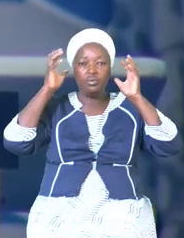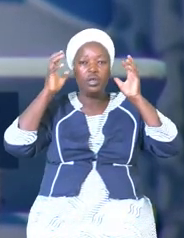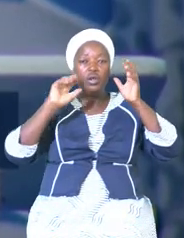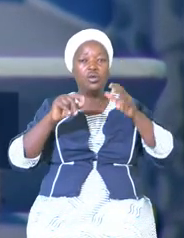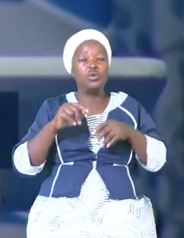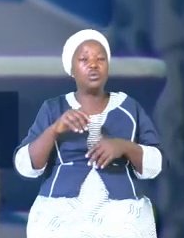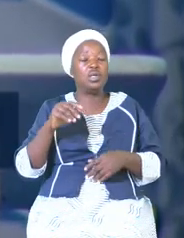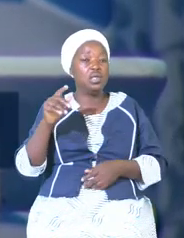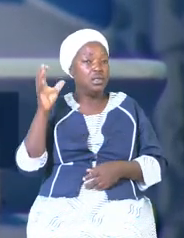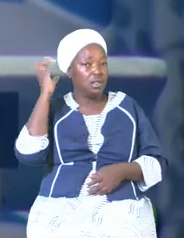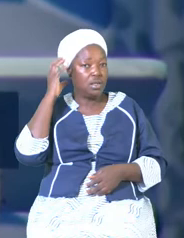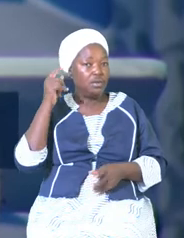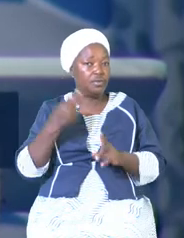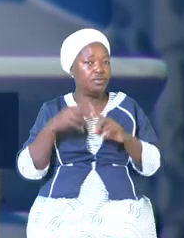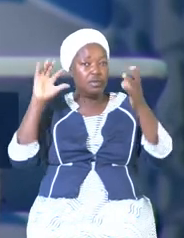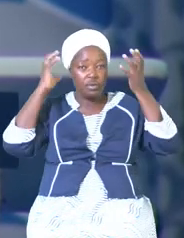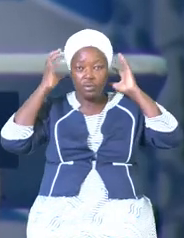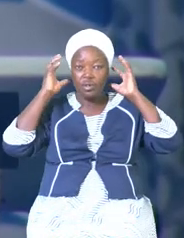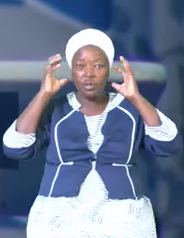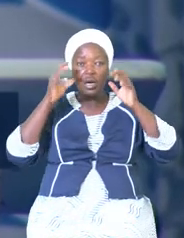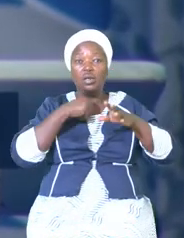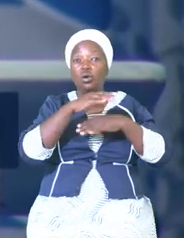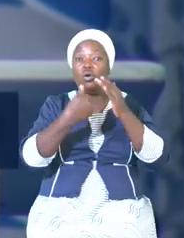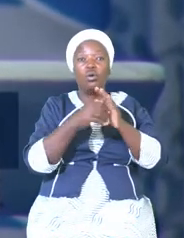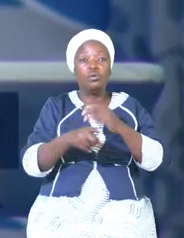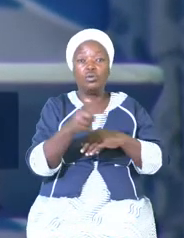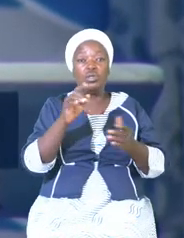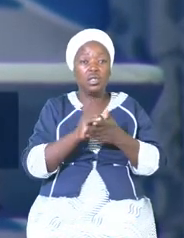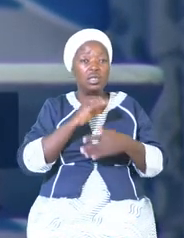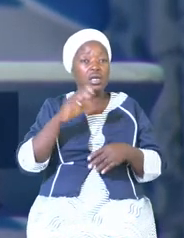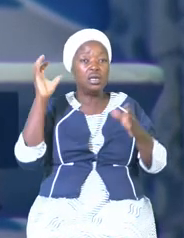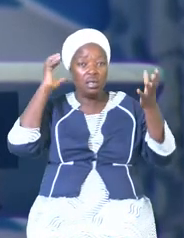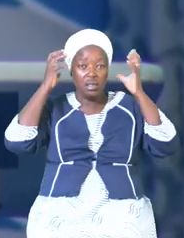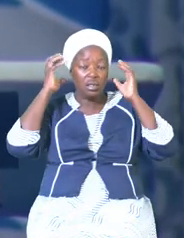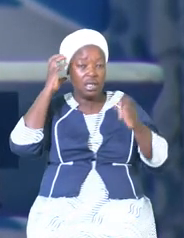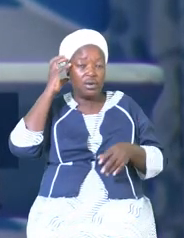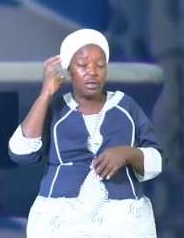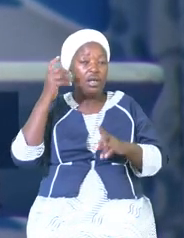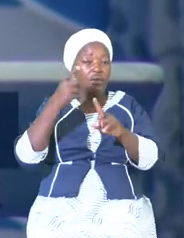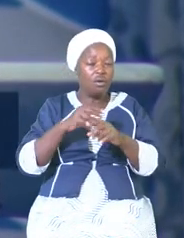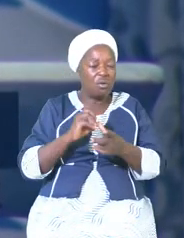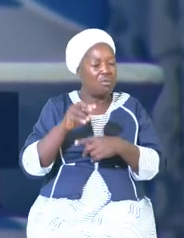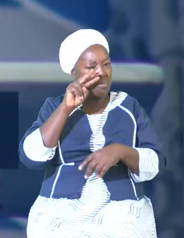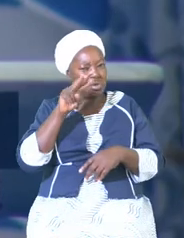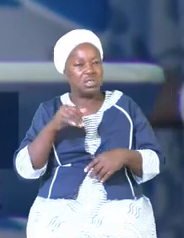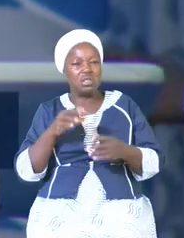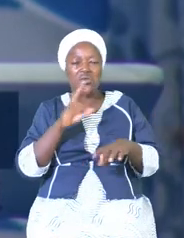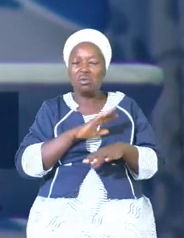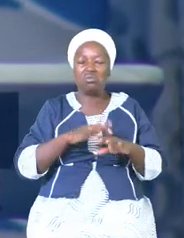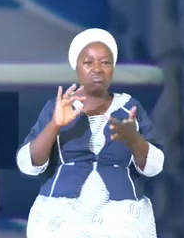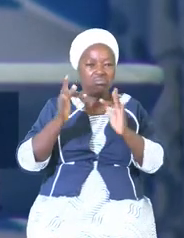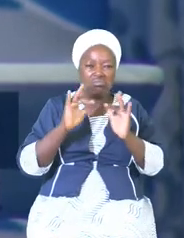radio, and all those who are listening or watching on one of the social media